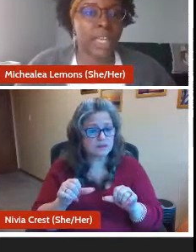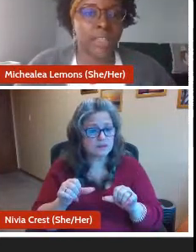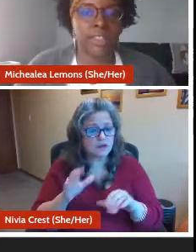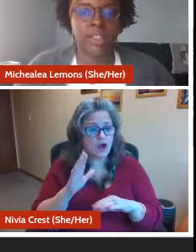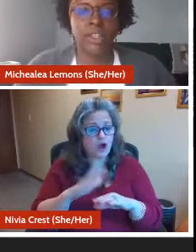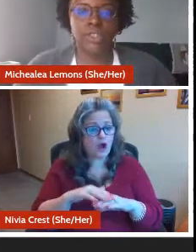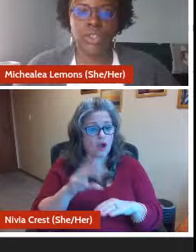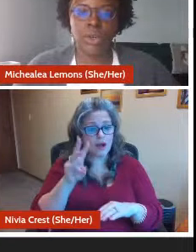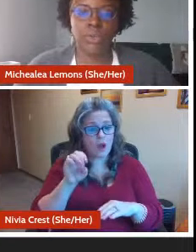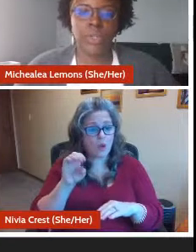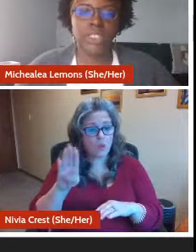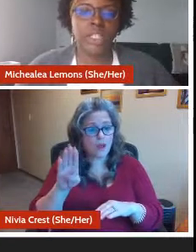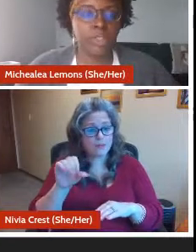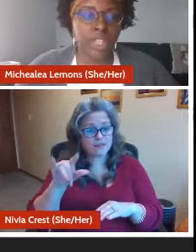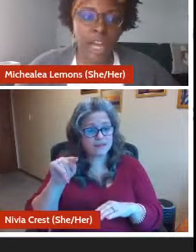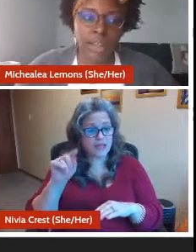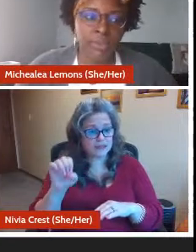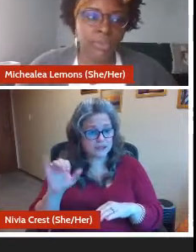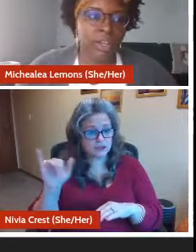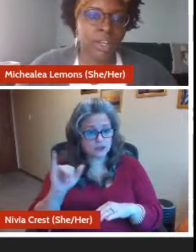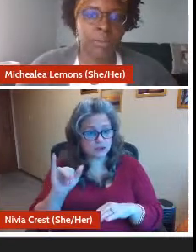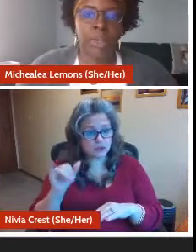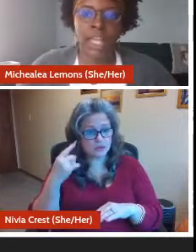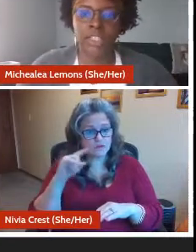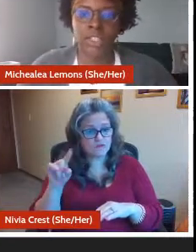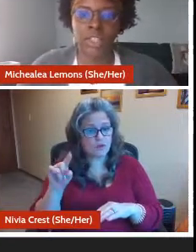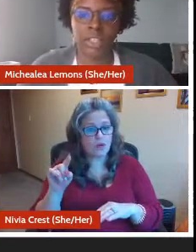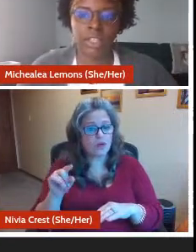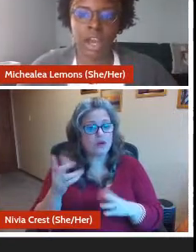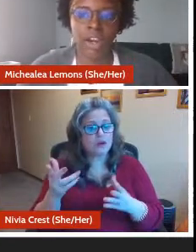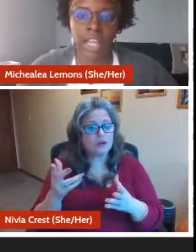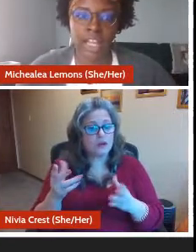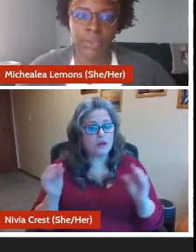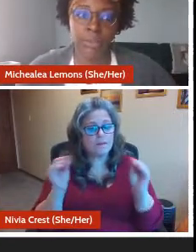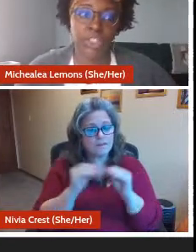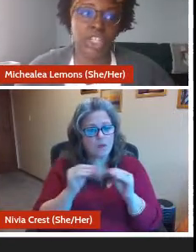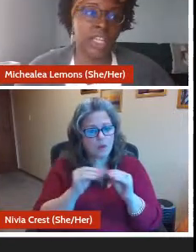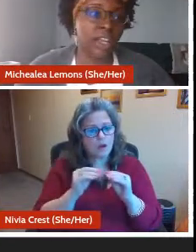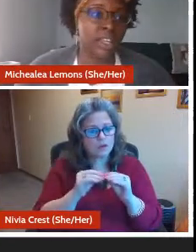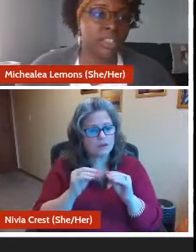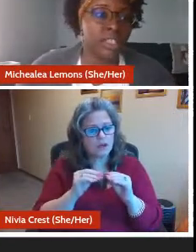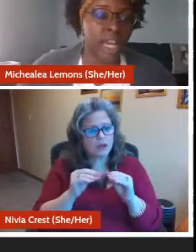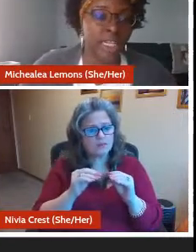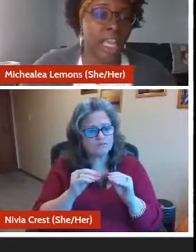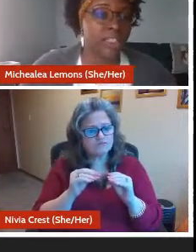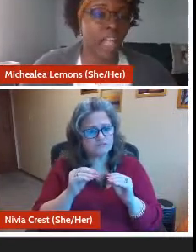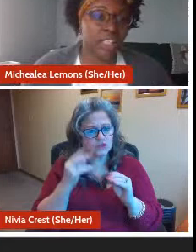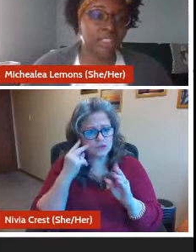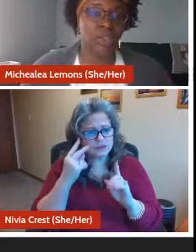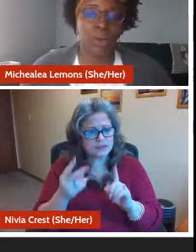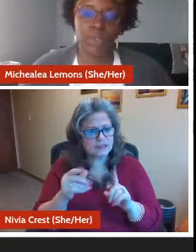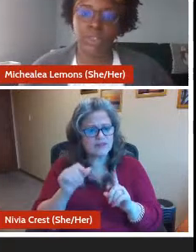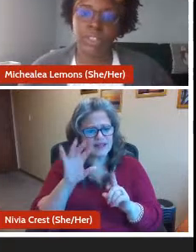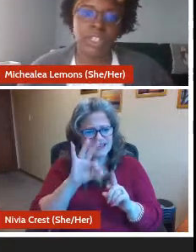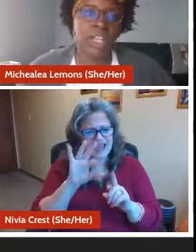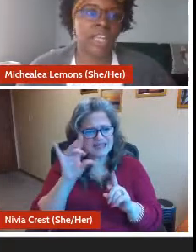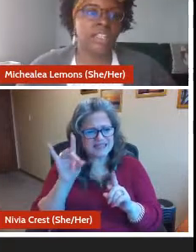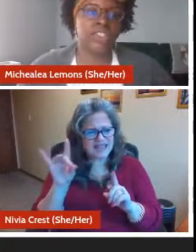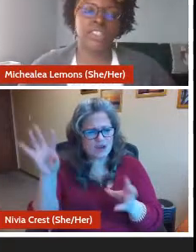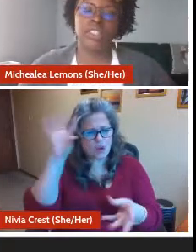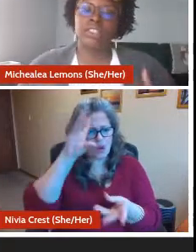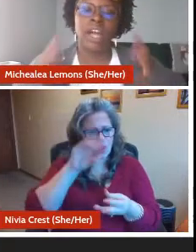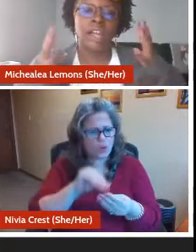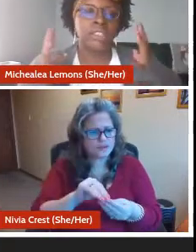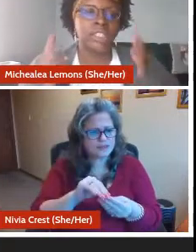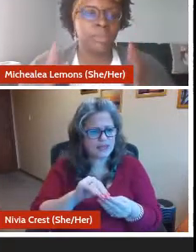on our website. So for a deeper dive into the art gallery, which it is 98 slides in total, and